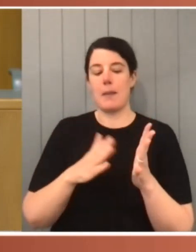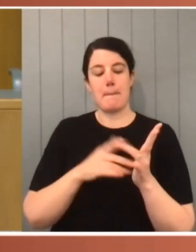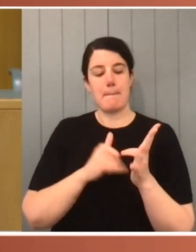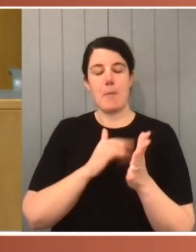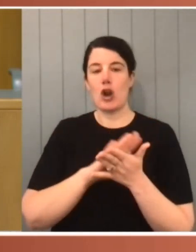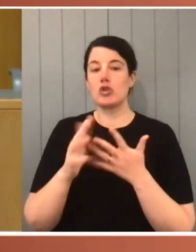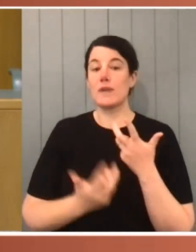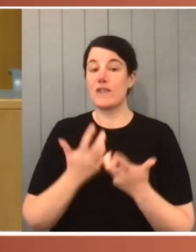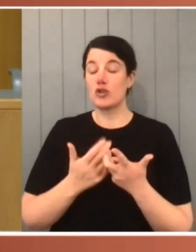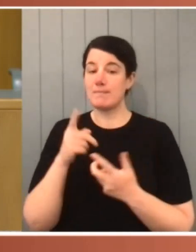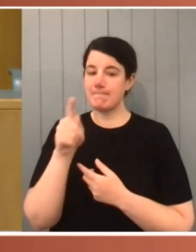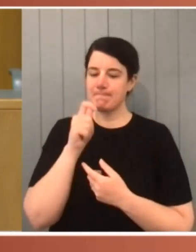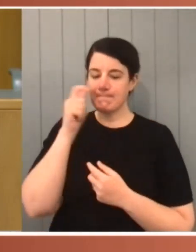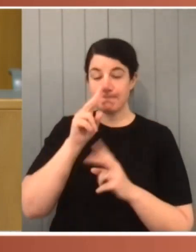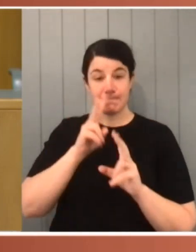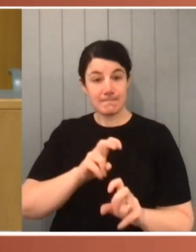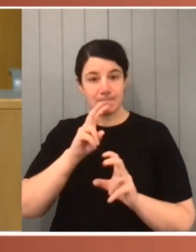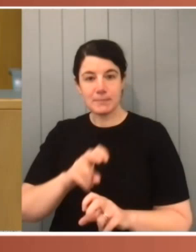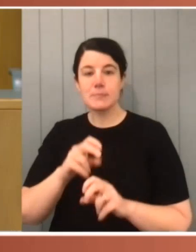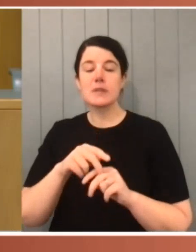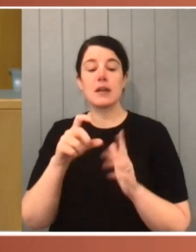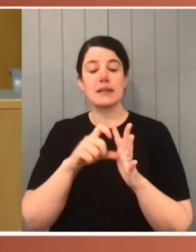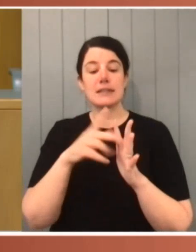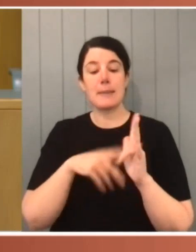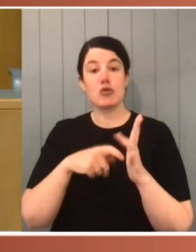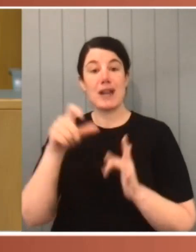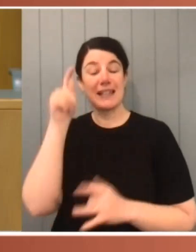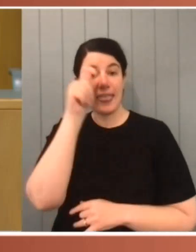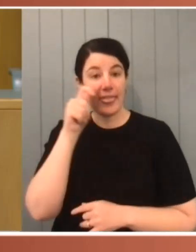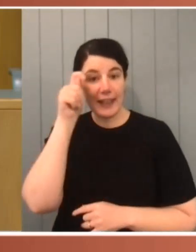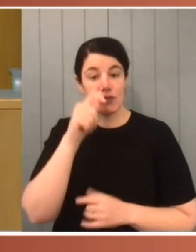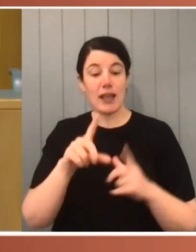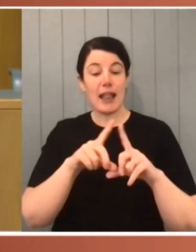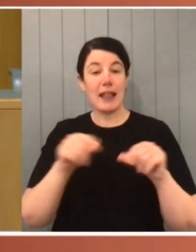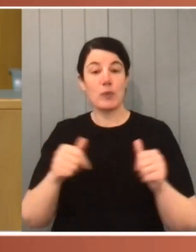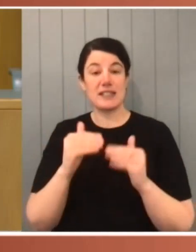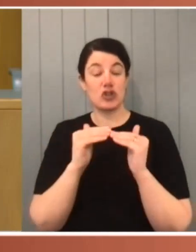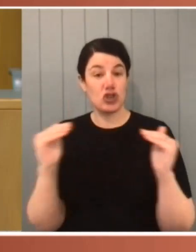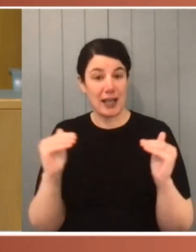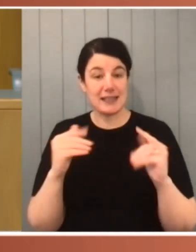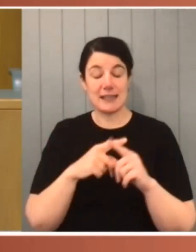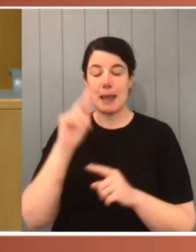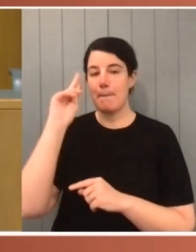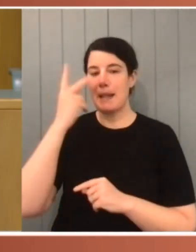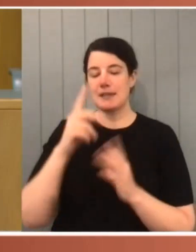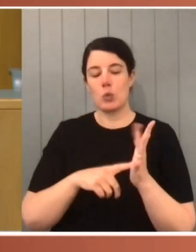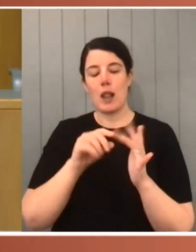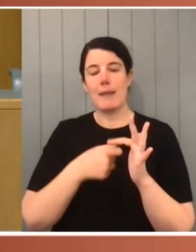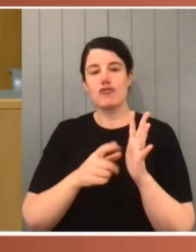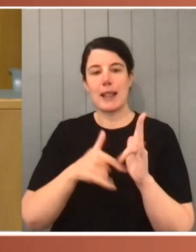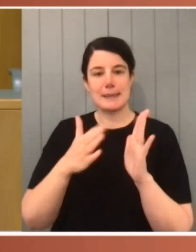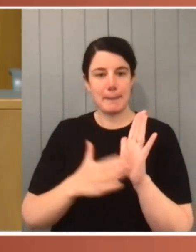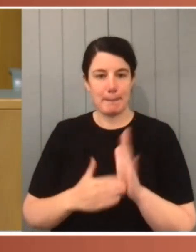whose research interests include democratic theory, linguistic justice and political liberalism. Of